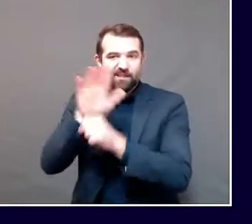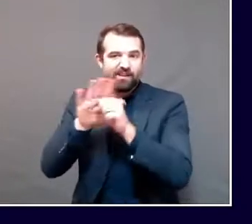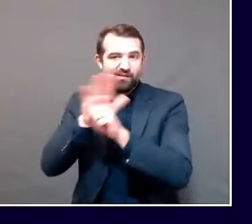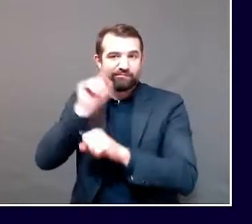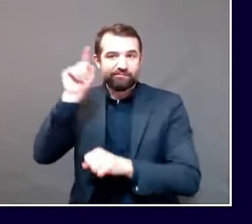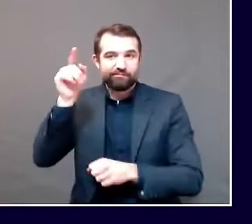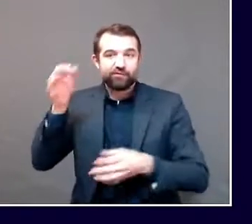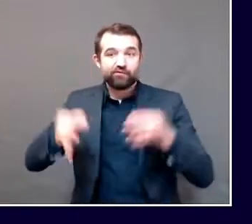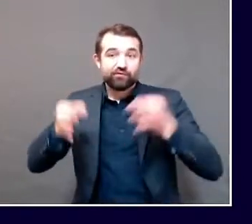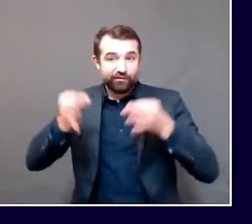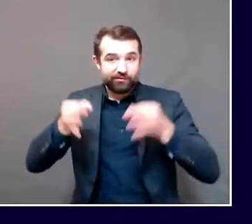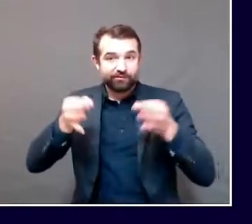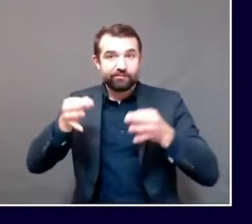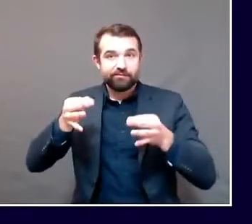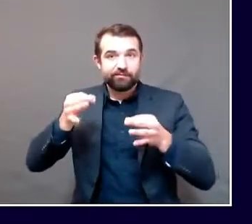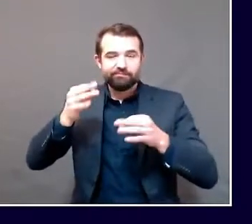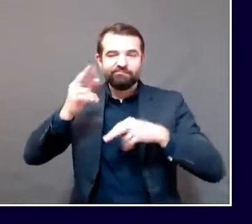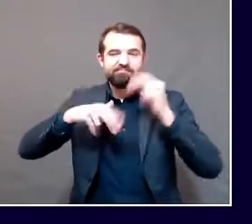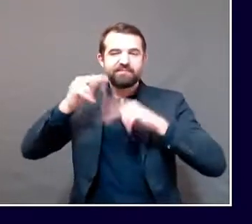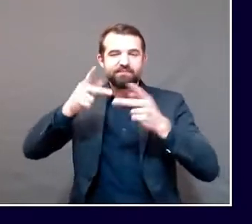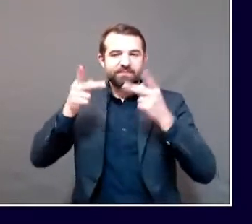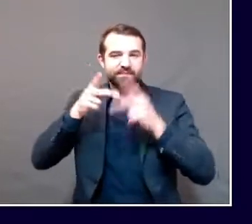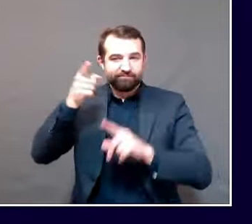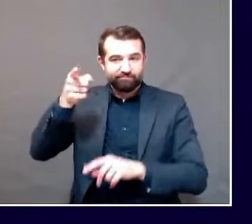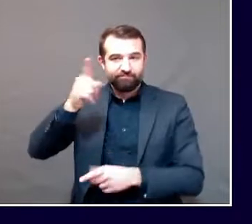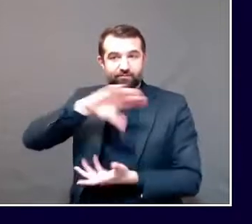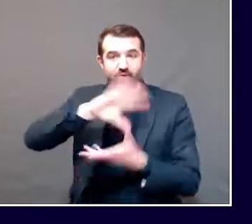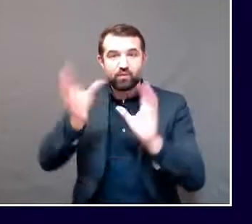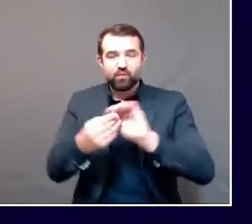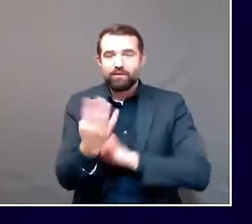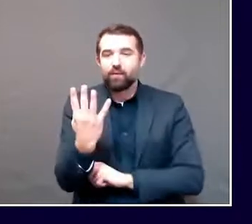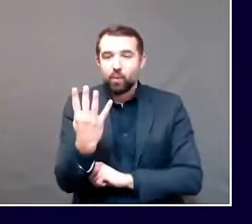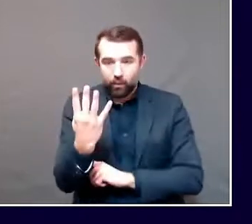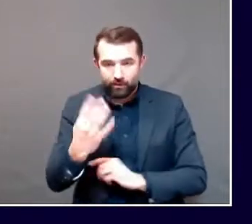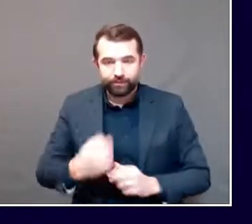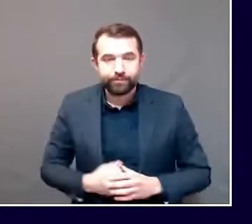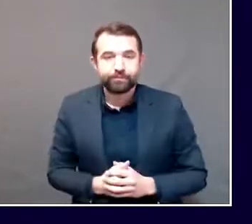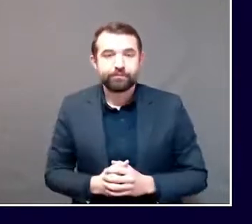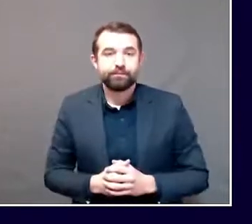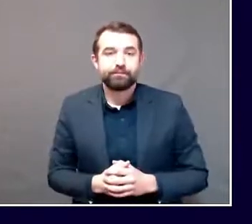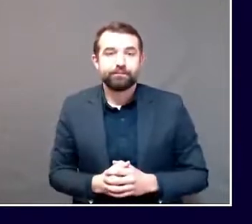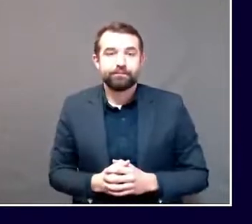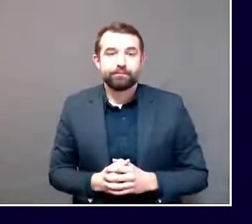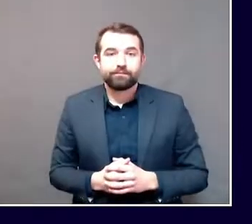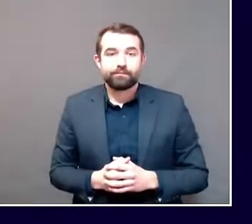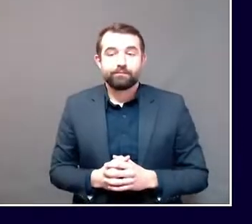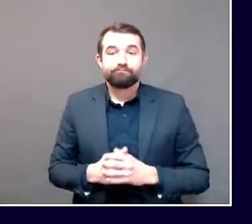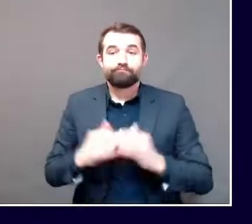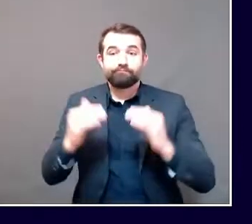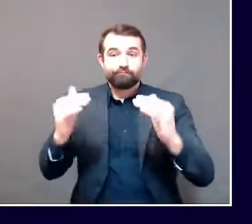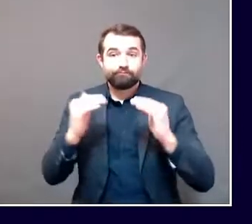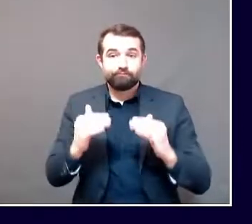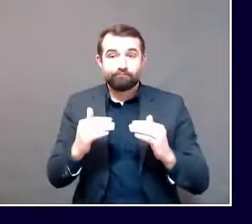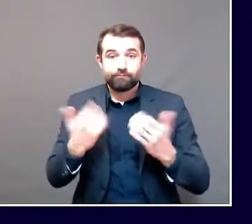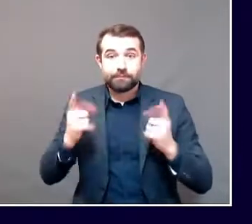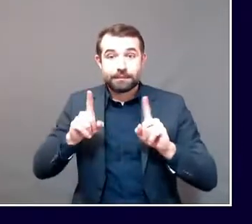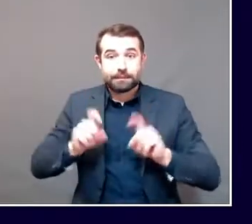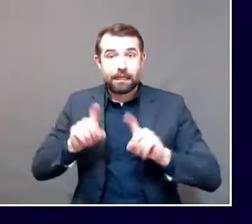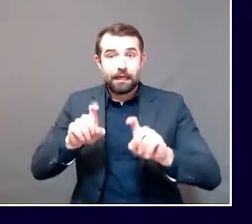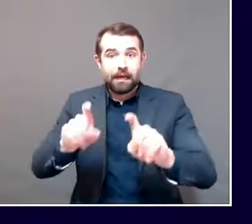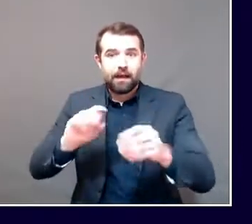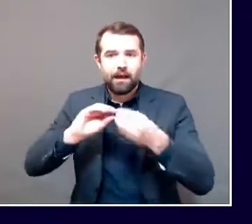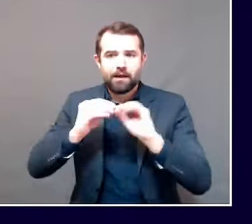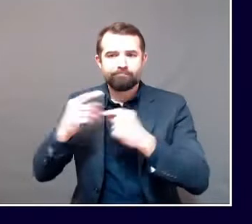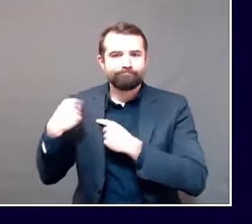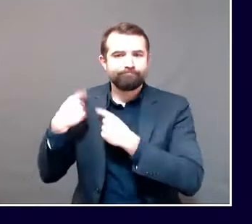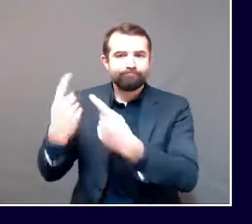cases of COVID-19. Turning next to updates on where we stand with respect to testing.